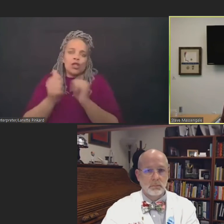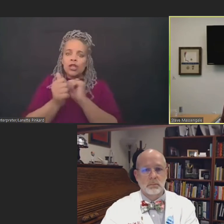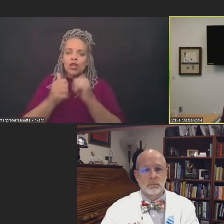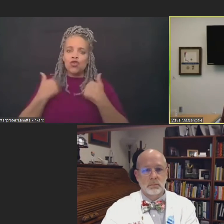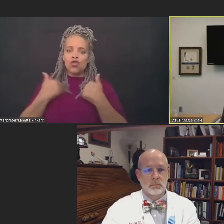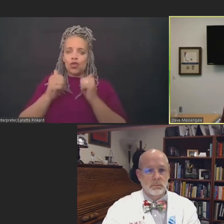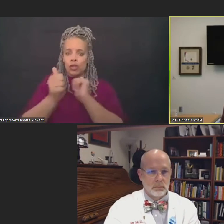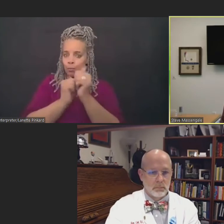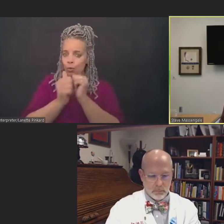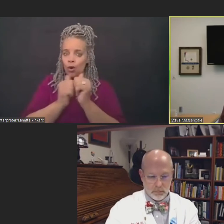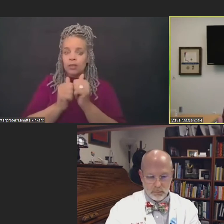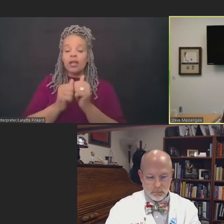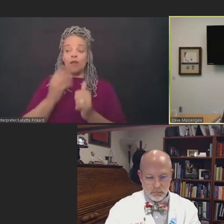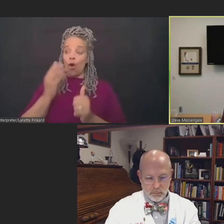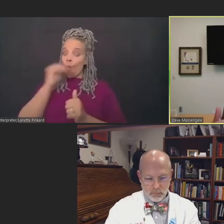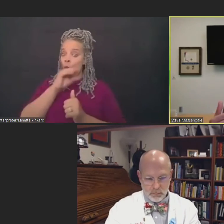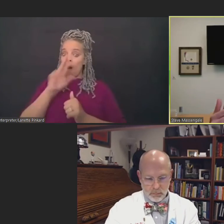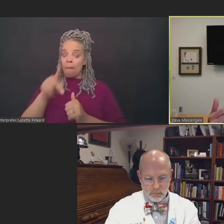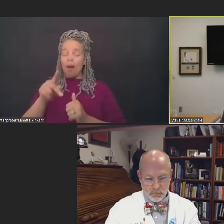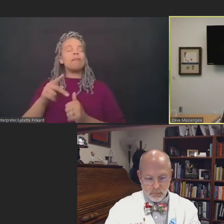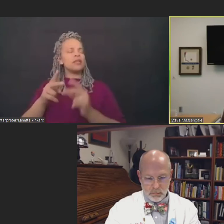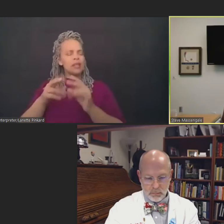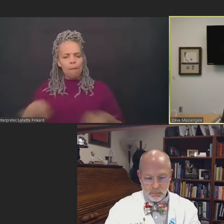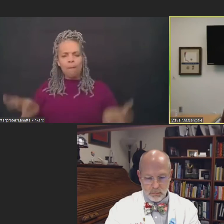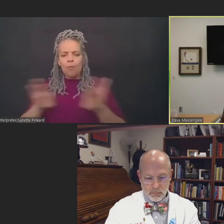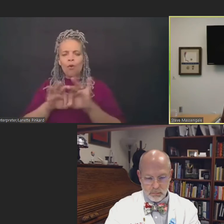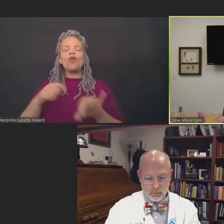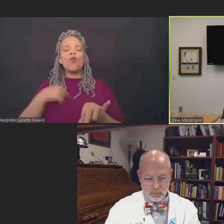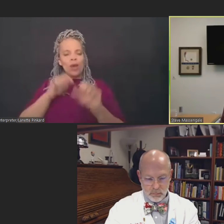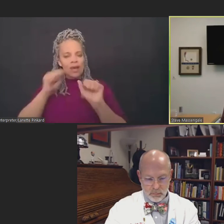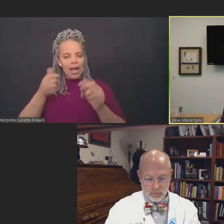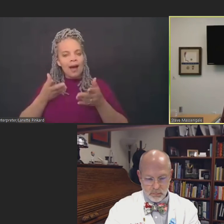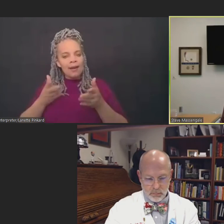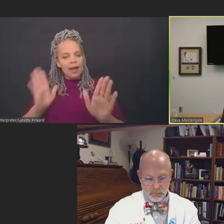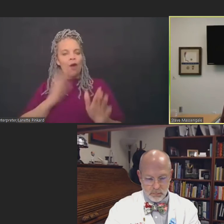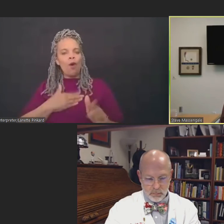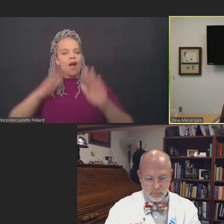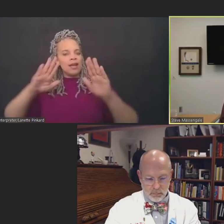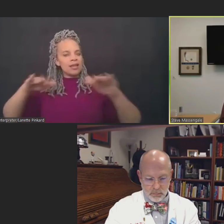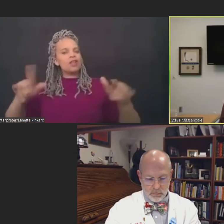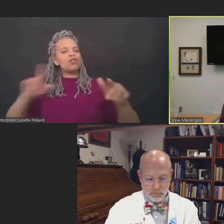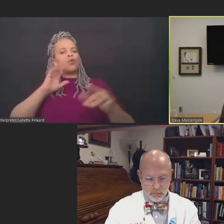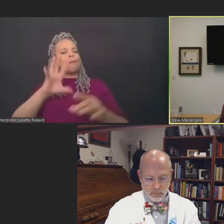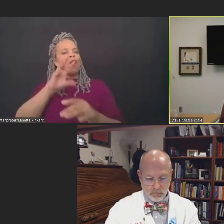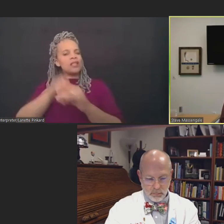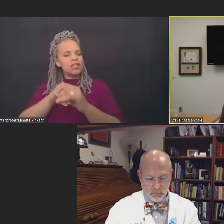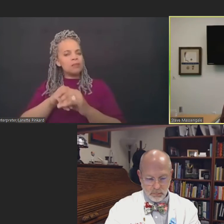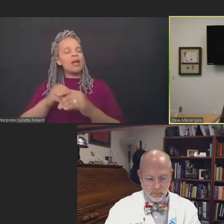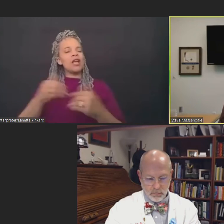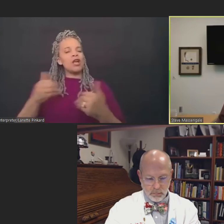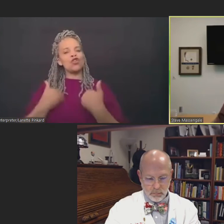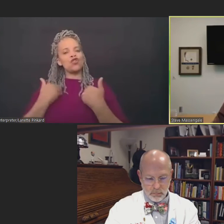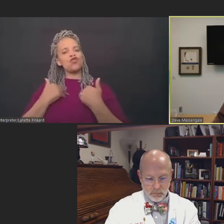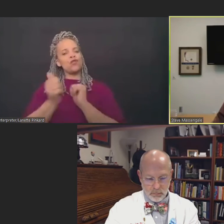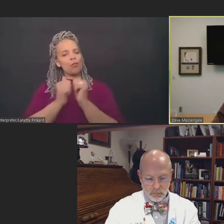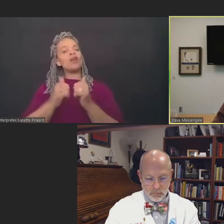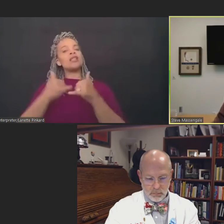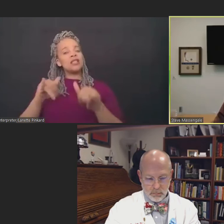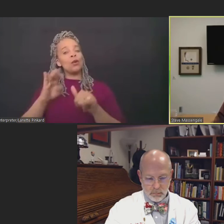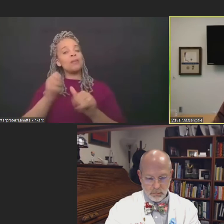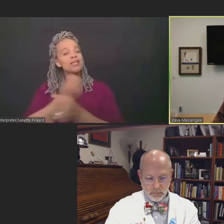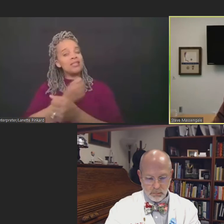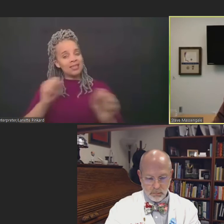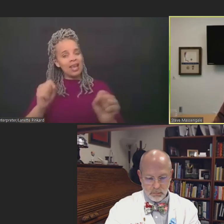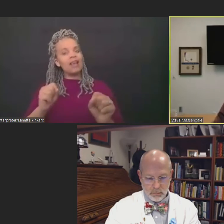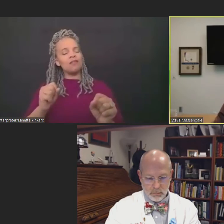again, as it warms up, it's important. We can allow our kids to participate in youth sports and still be safe, and I think we can do